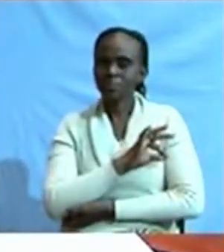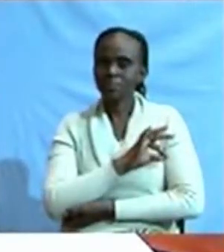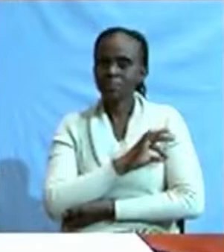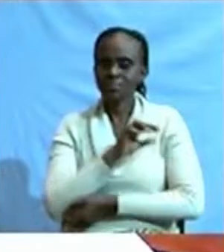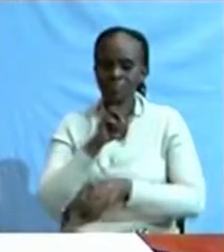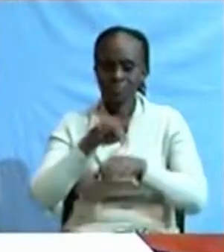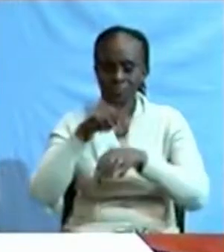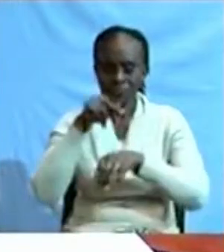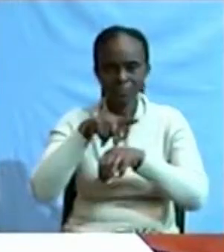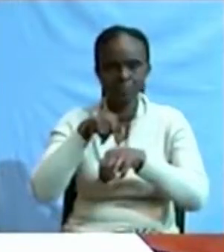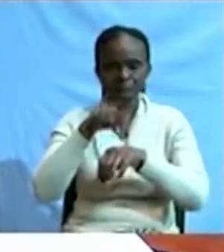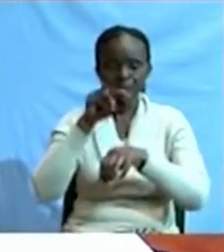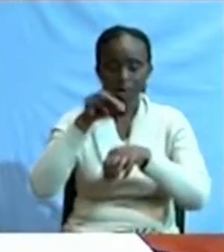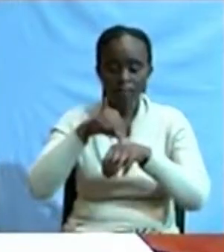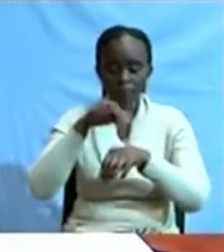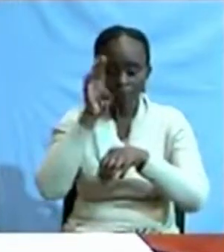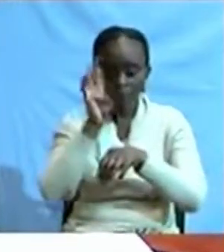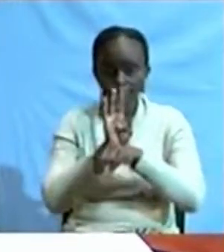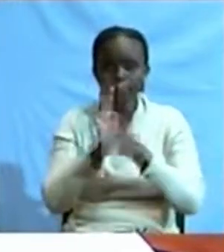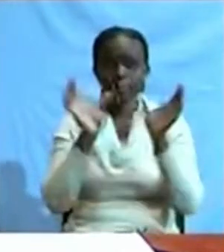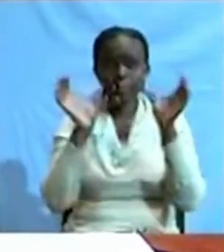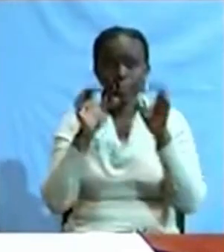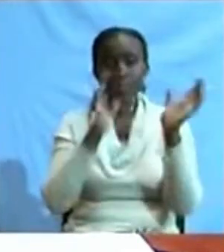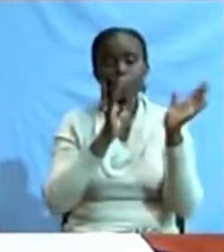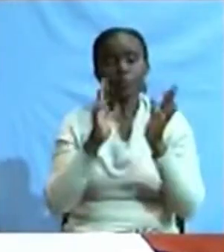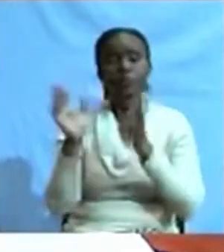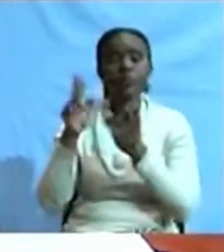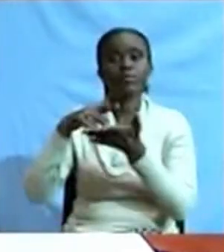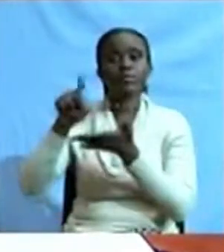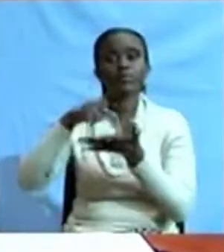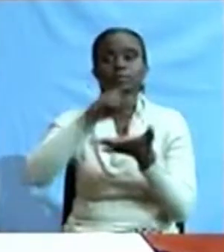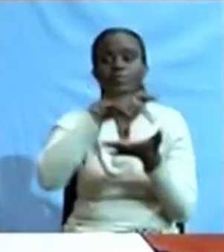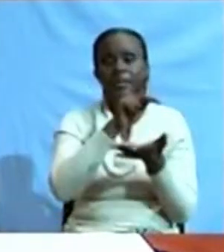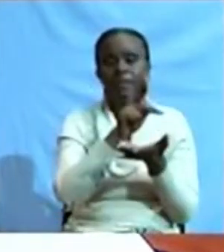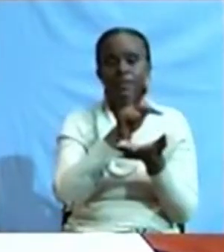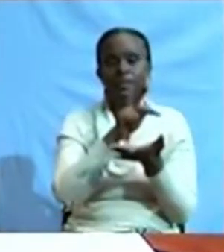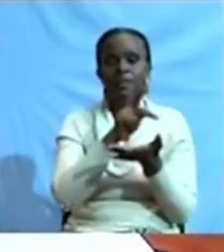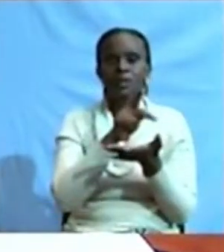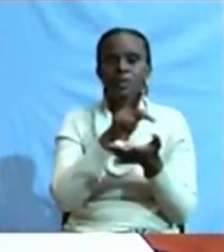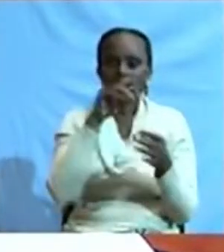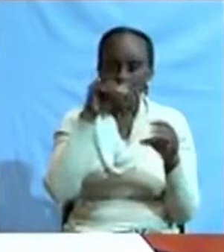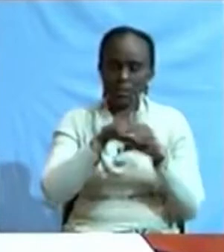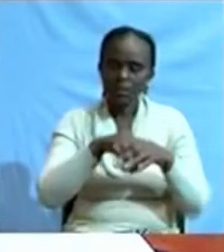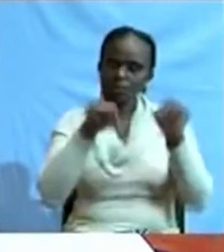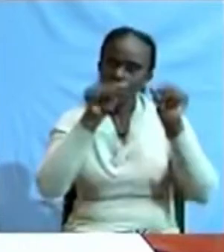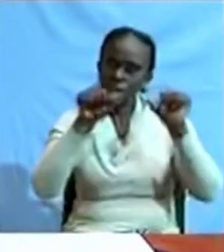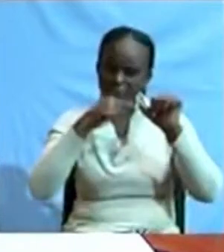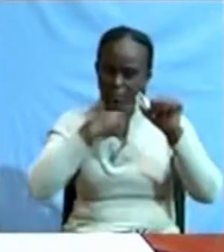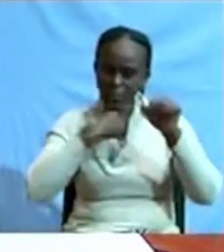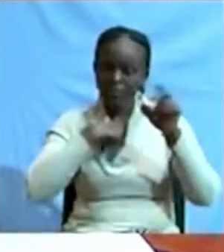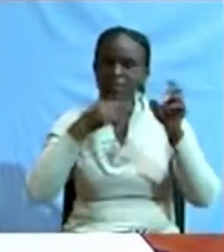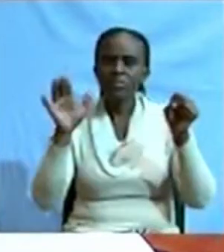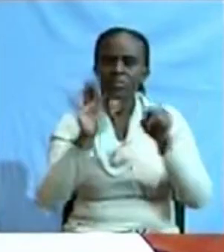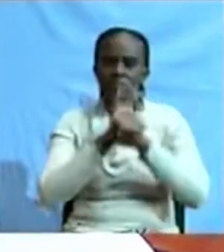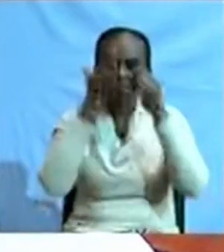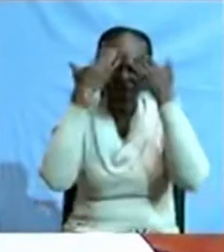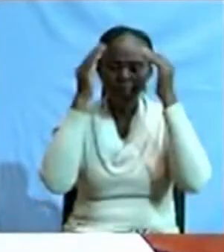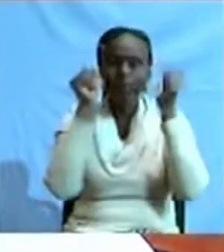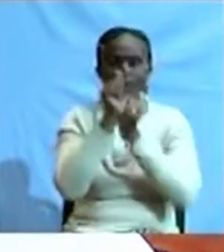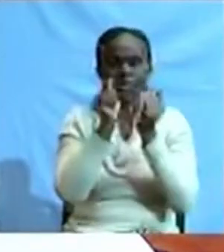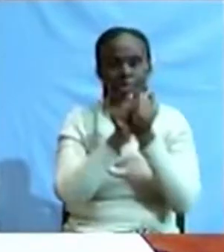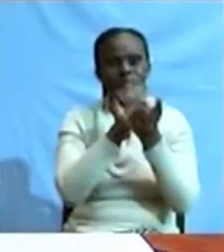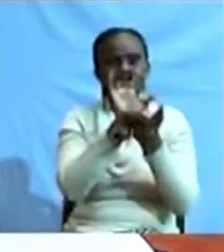Mbala Municipal Council is supposed to pay. As internal auditor, I'm fully aware about the